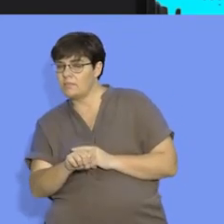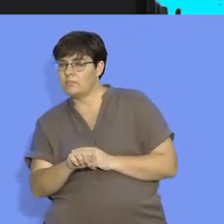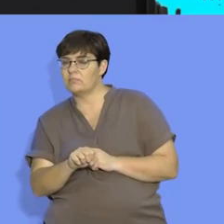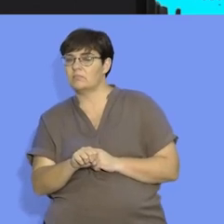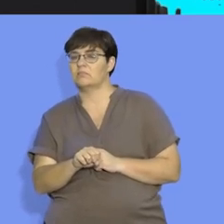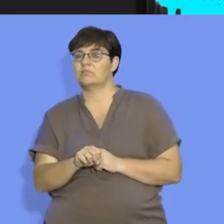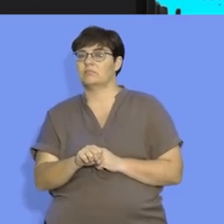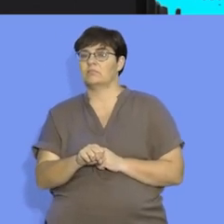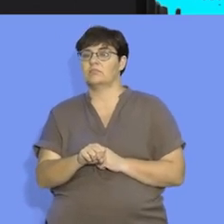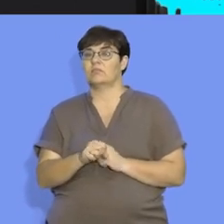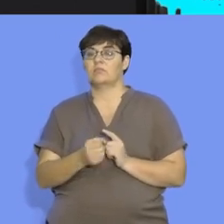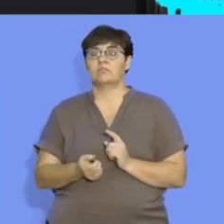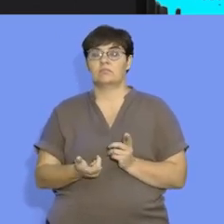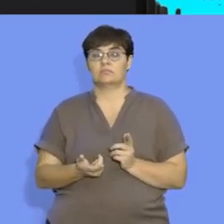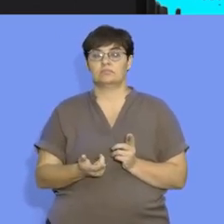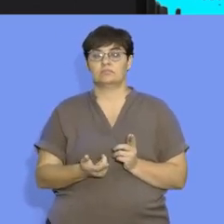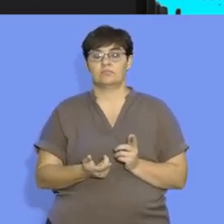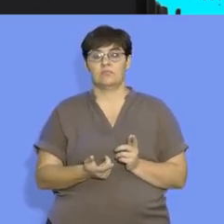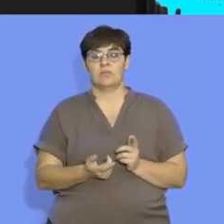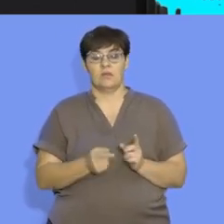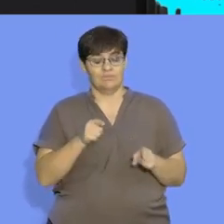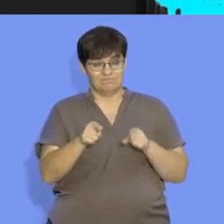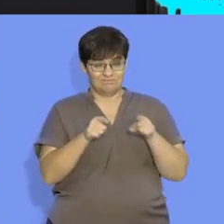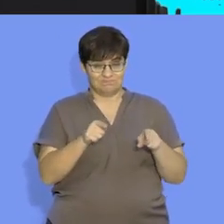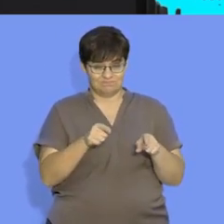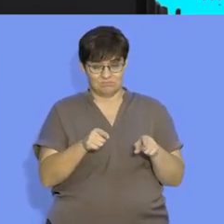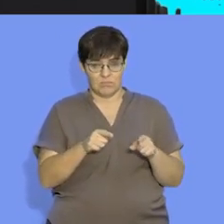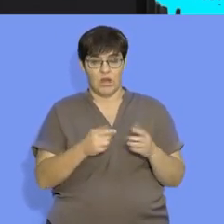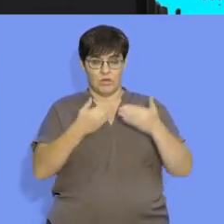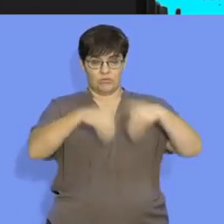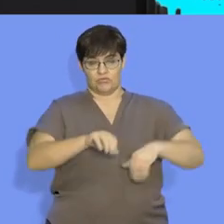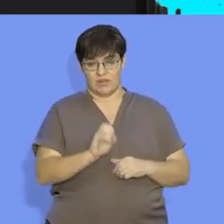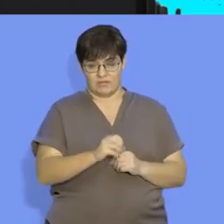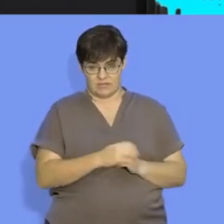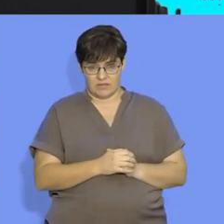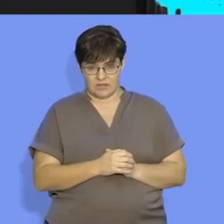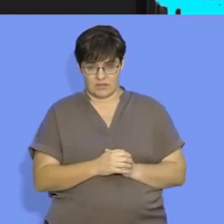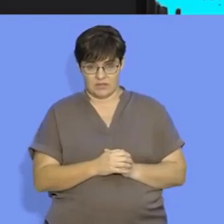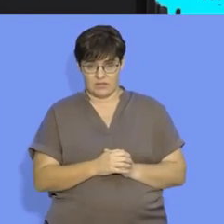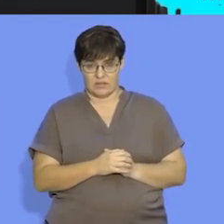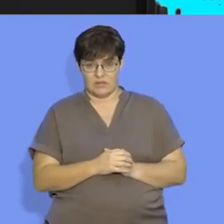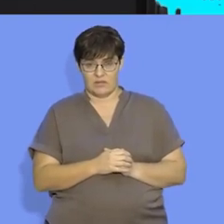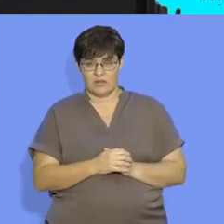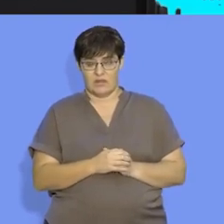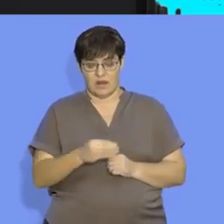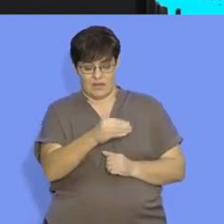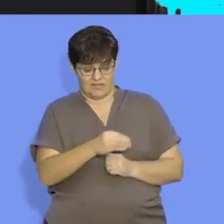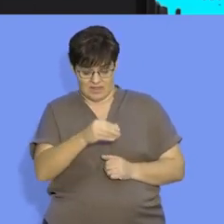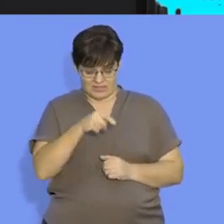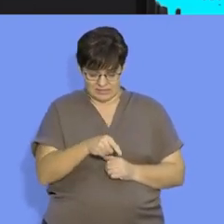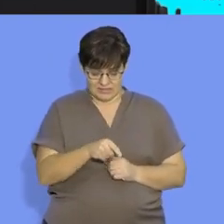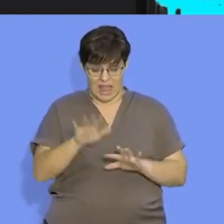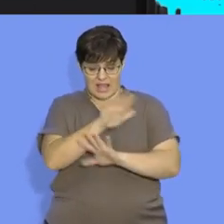indication as to whether this reaction has reached a point where the two substances are neutral, where they are reacting in a